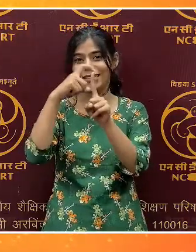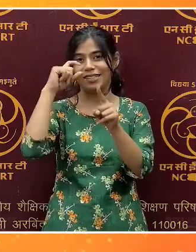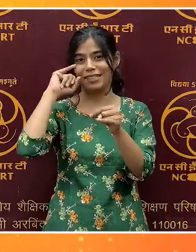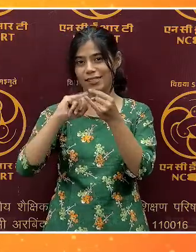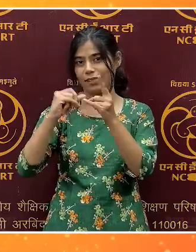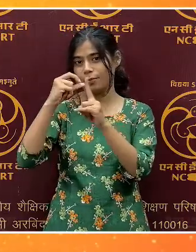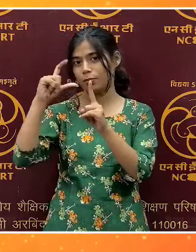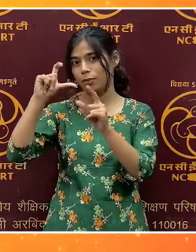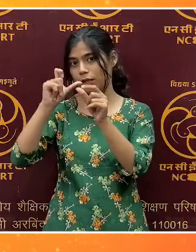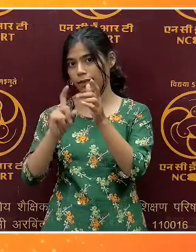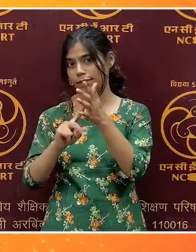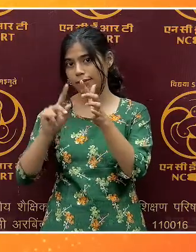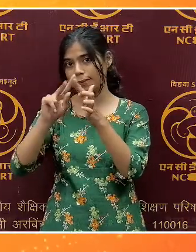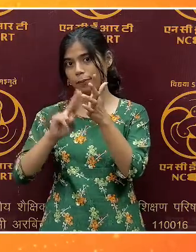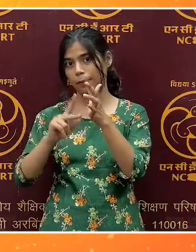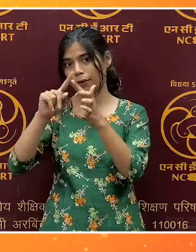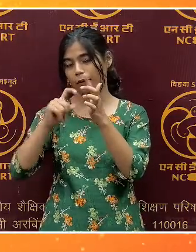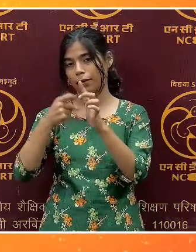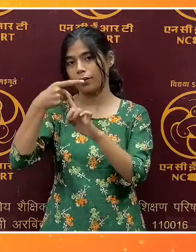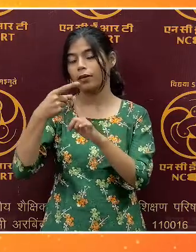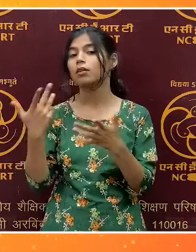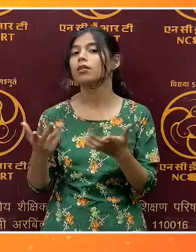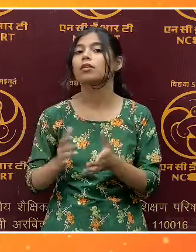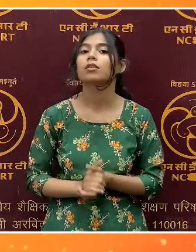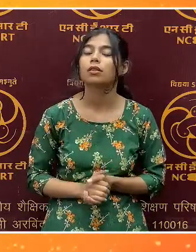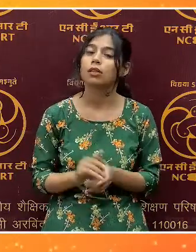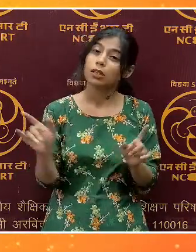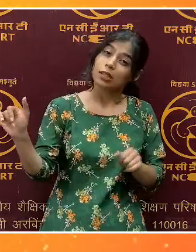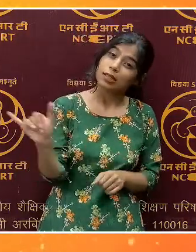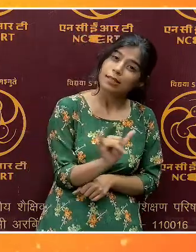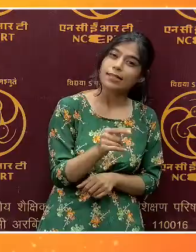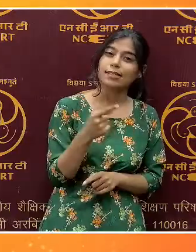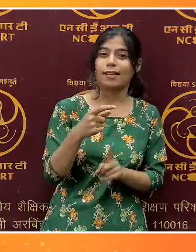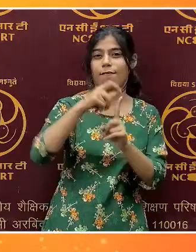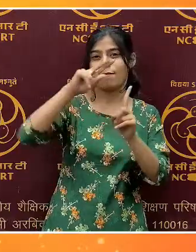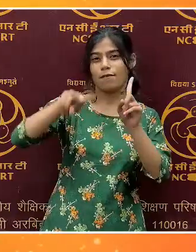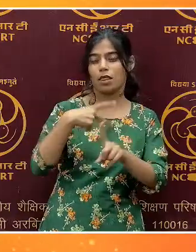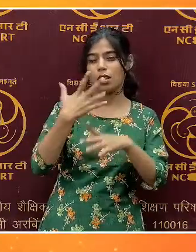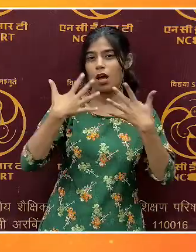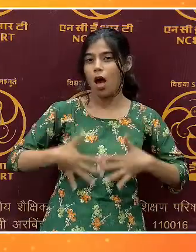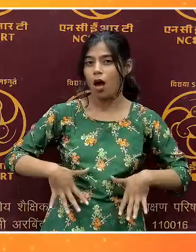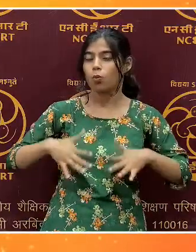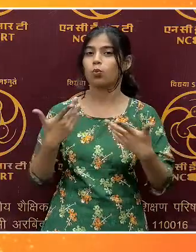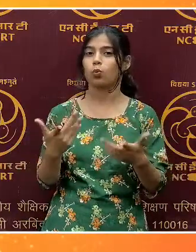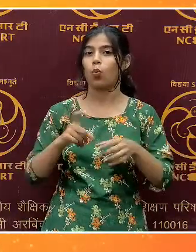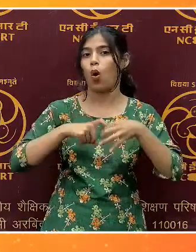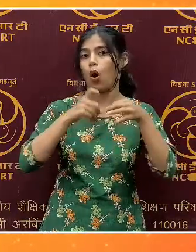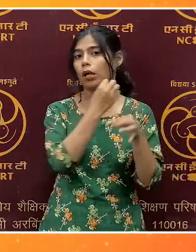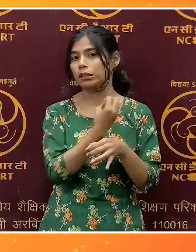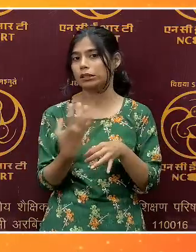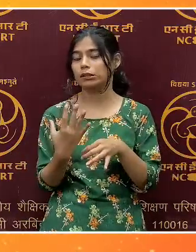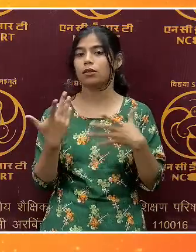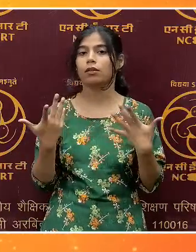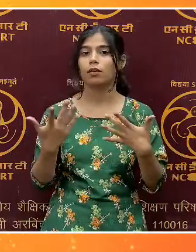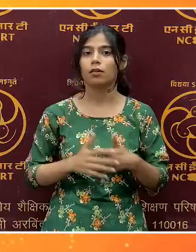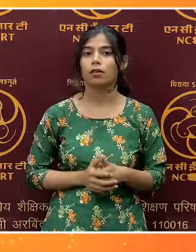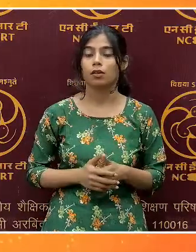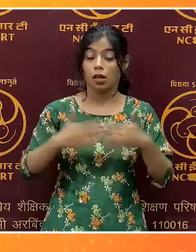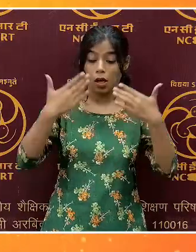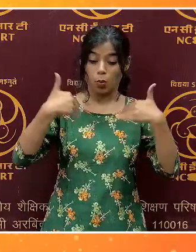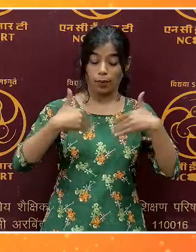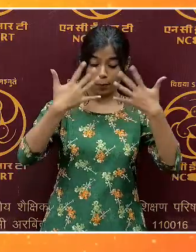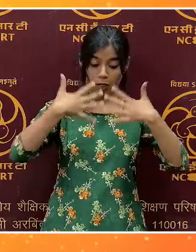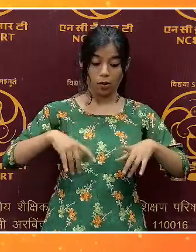distance. Displacement is also a similar physical quantity with an additional information, that is sense of direction